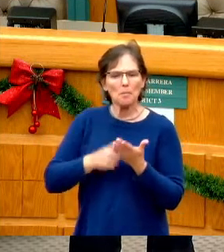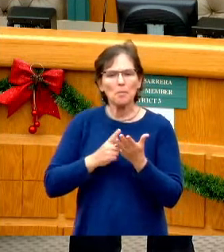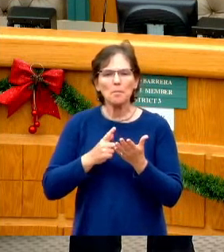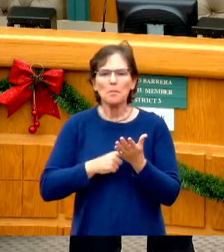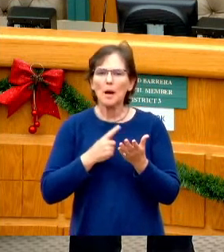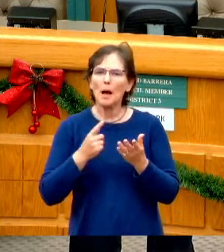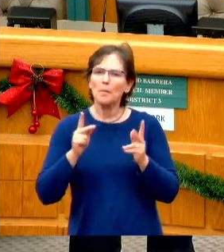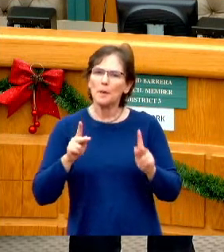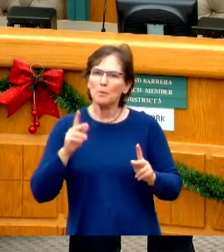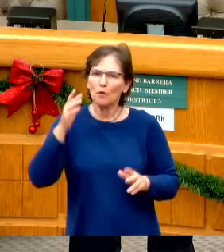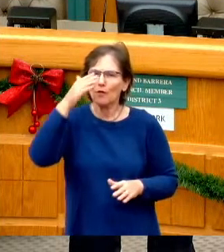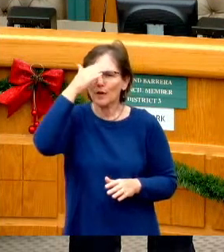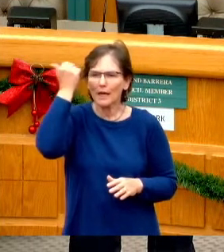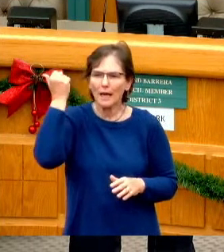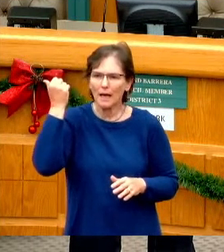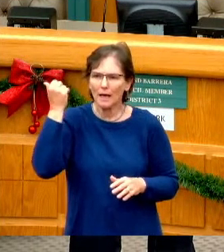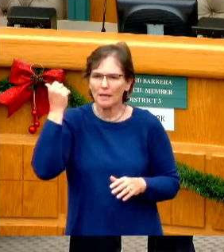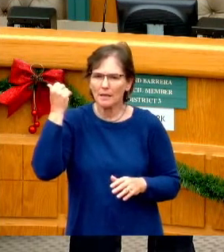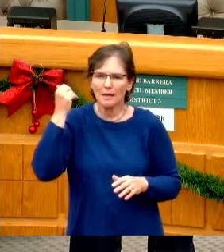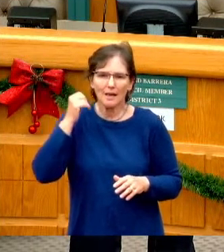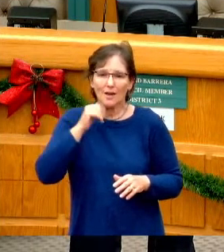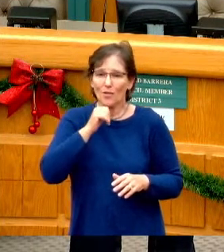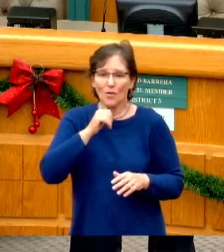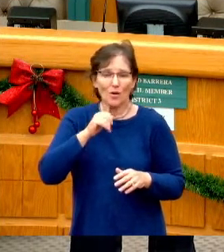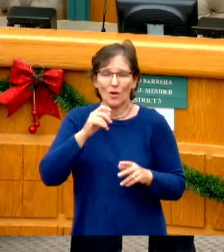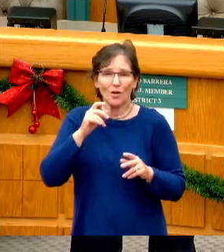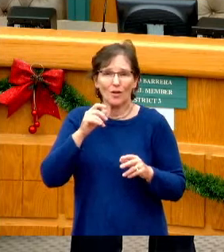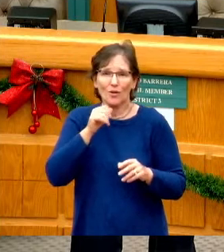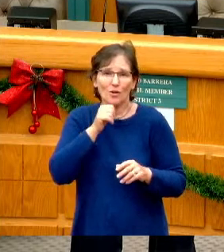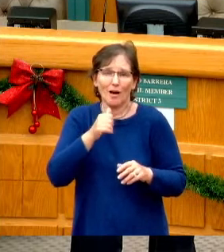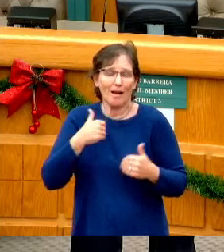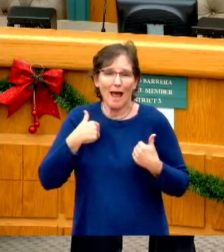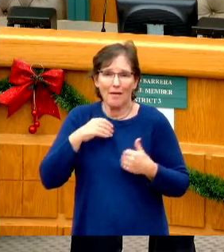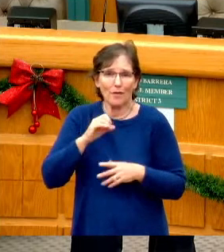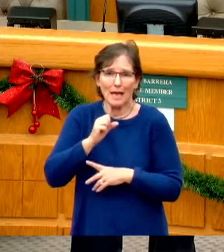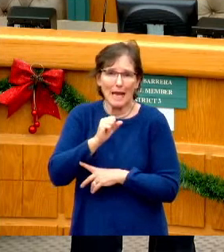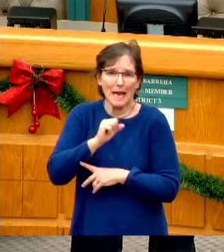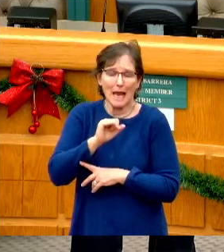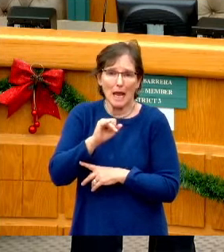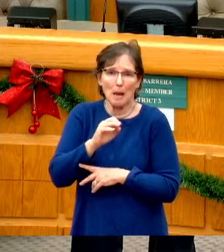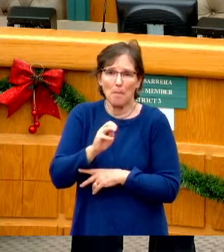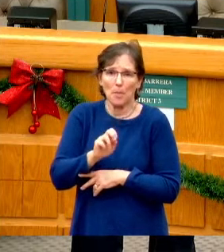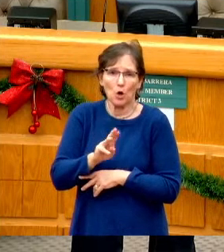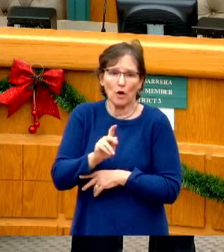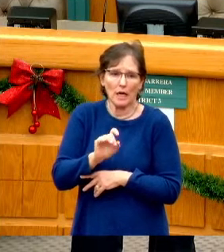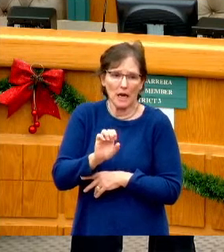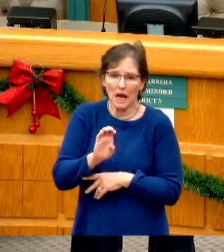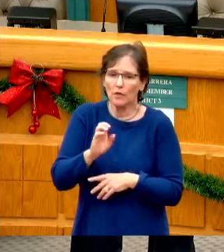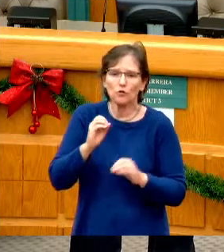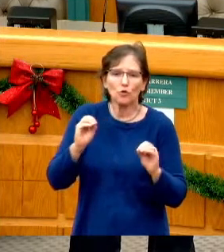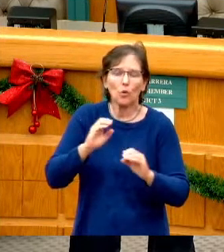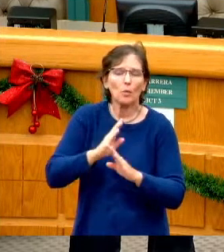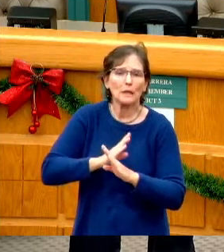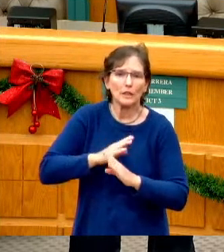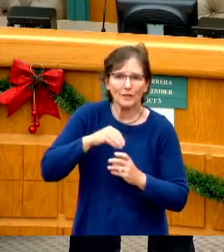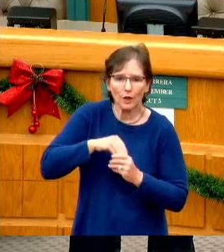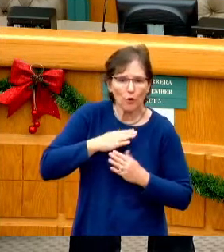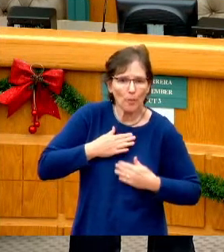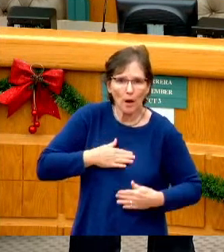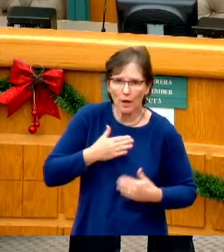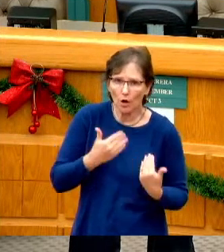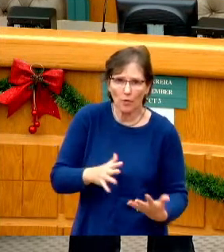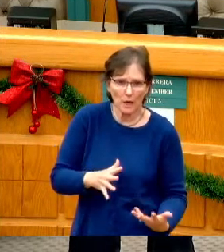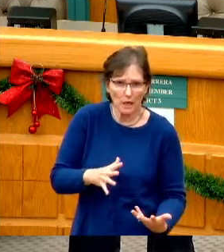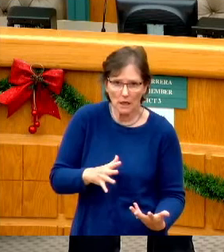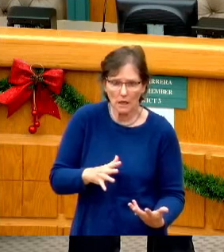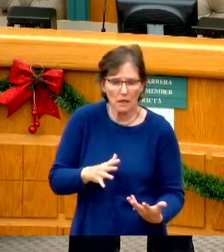that they don't have any immunity to COVID-19 and they just are ready to go back to some sense of normalcy, and we're not quite there